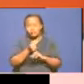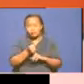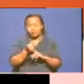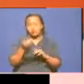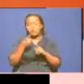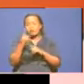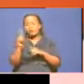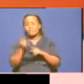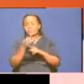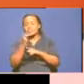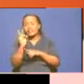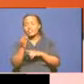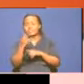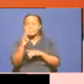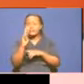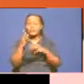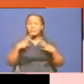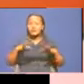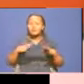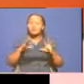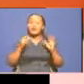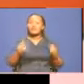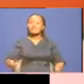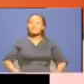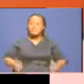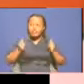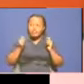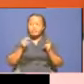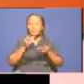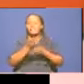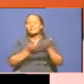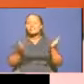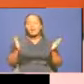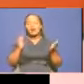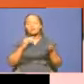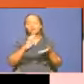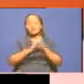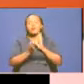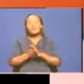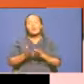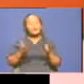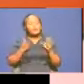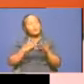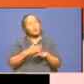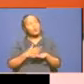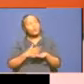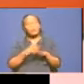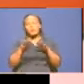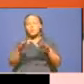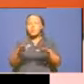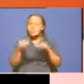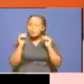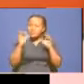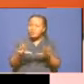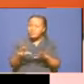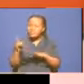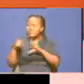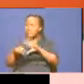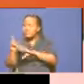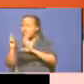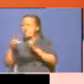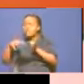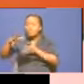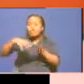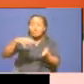people have survived through it, yeah. I mean, people have started becoming lax, yeah, unfortunately. Mm-hmm. You go to supermarkets, you'll find people